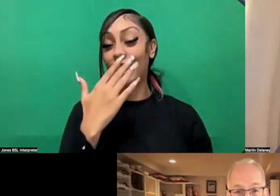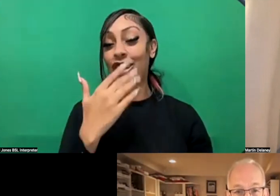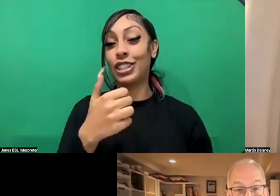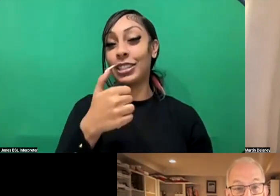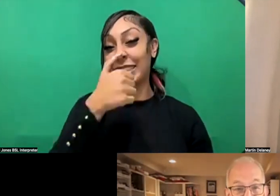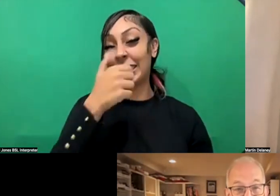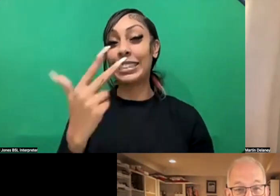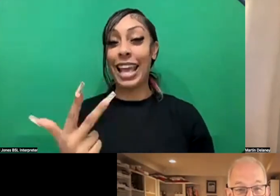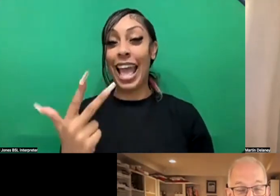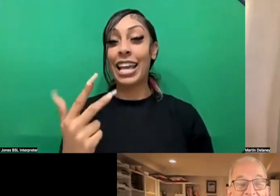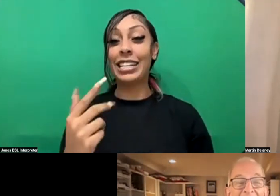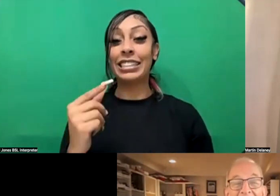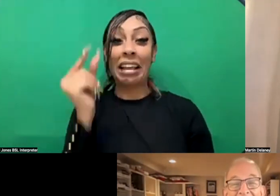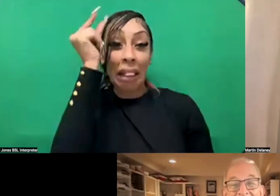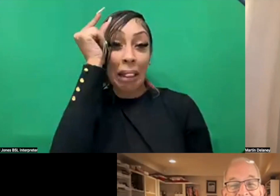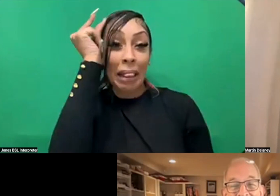with a little bit of hair left.